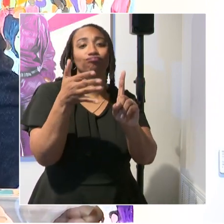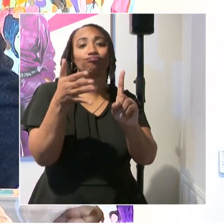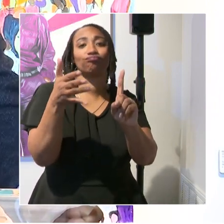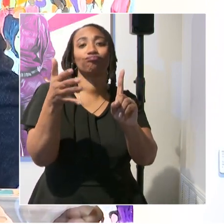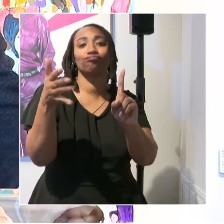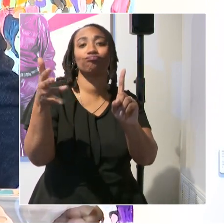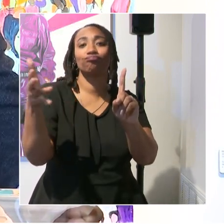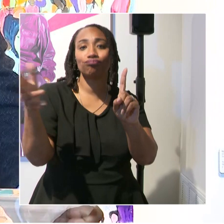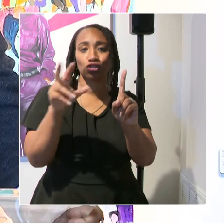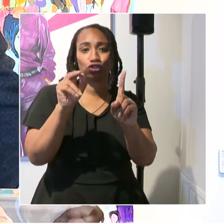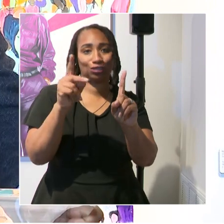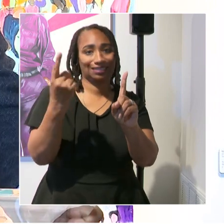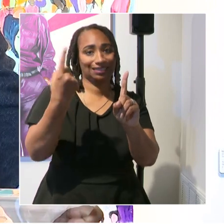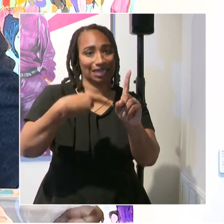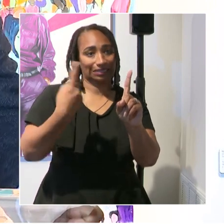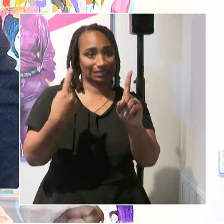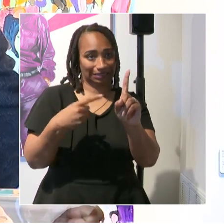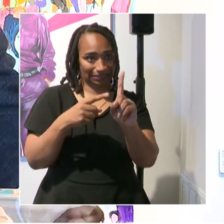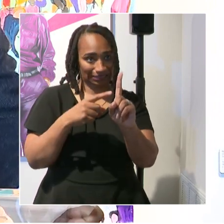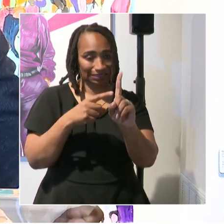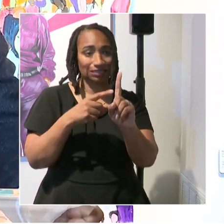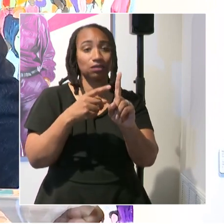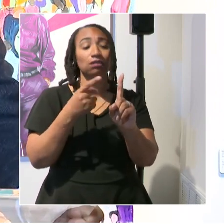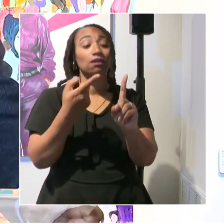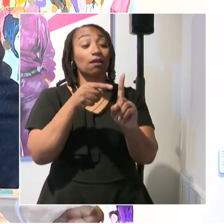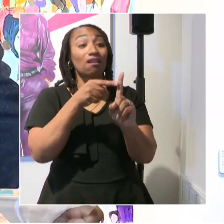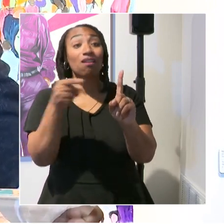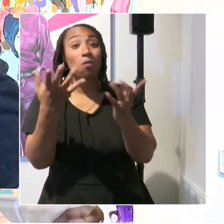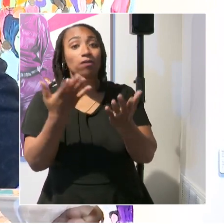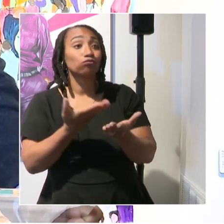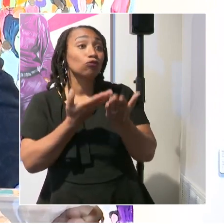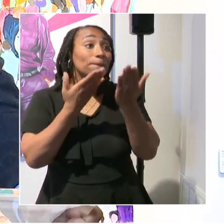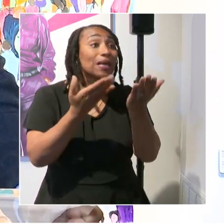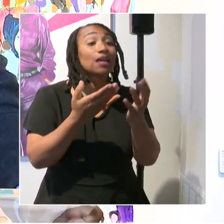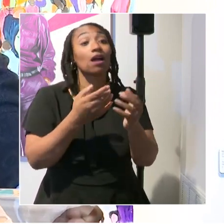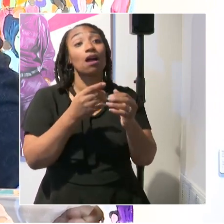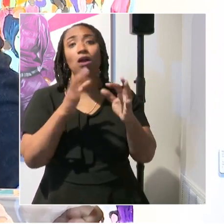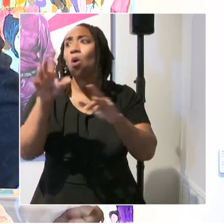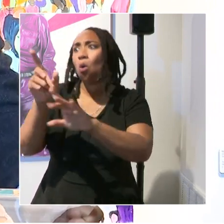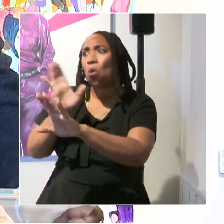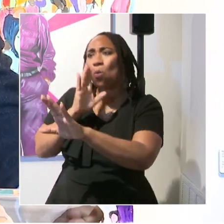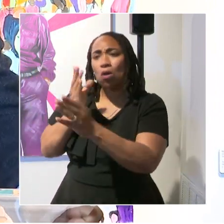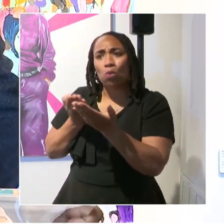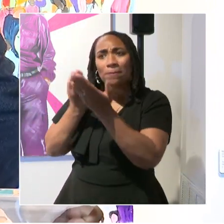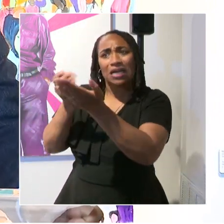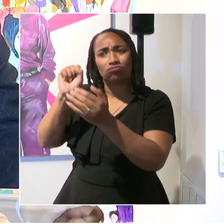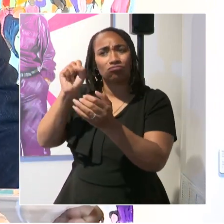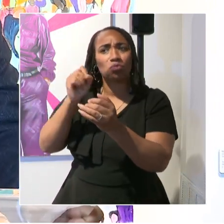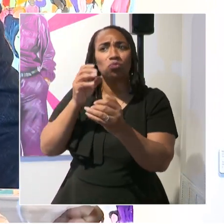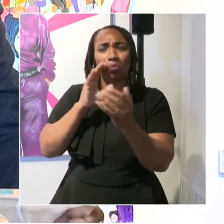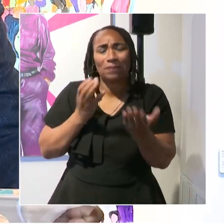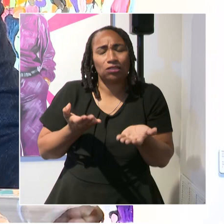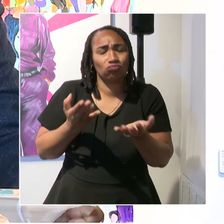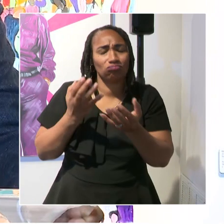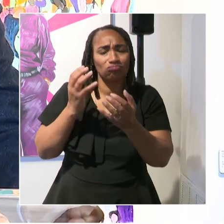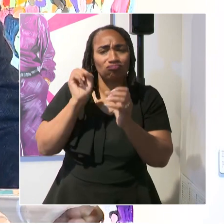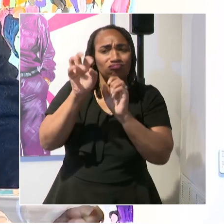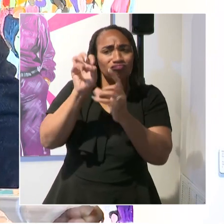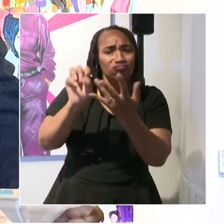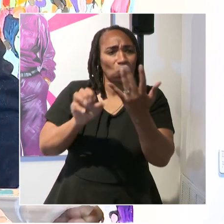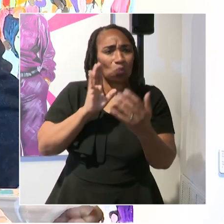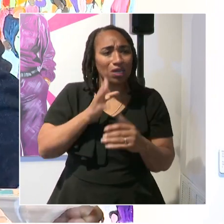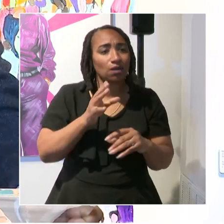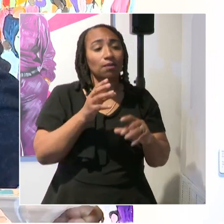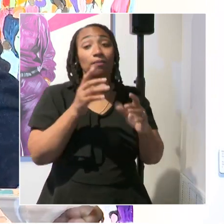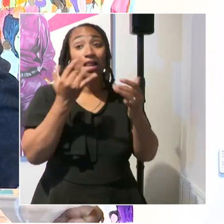depends on whether or not there are recommendations made. Well, there will be recommendations made, and it depends on what they are. And I don't know what they are, just to be clear. I've not